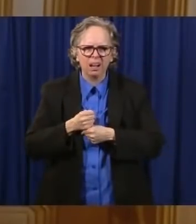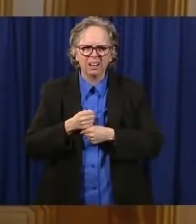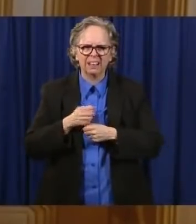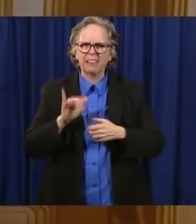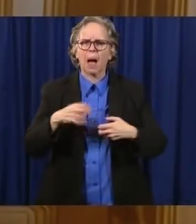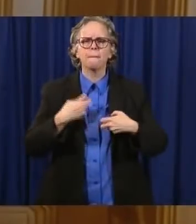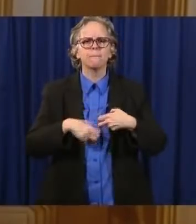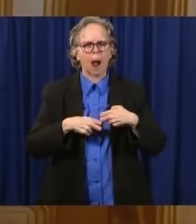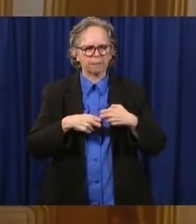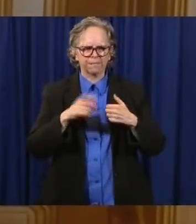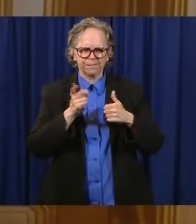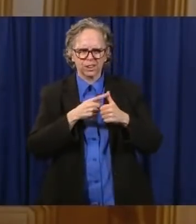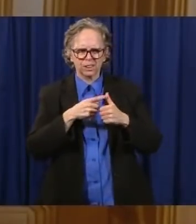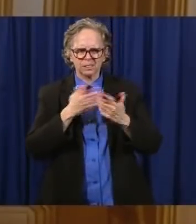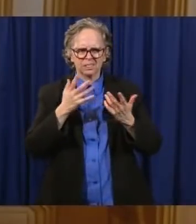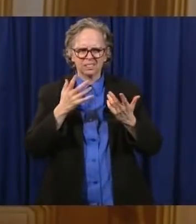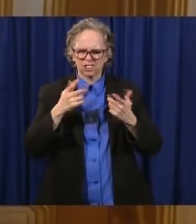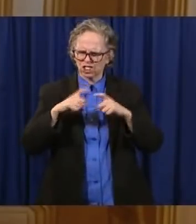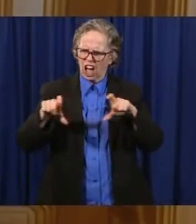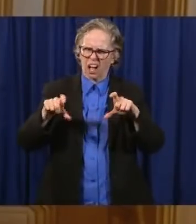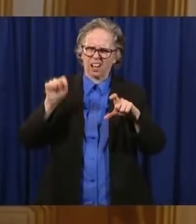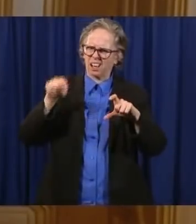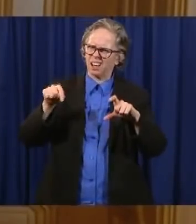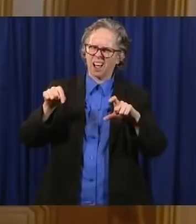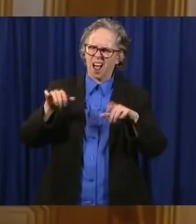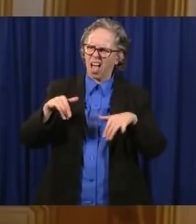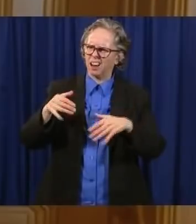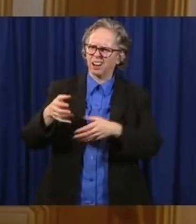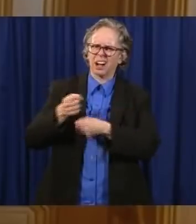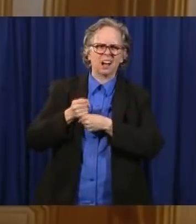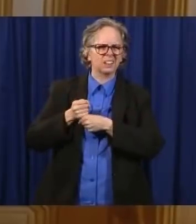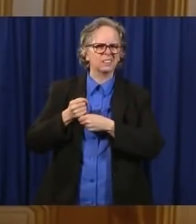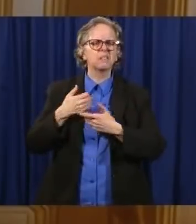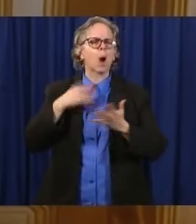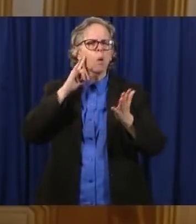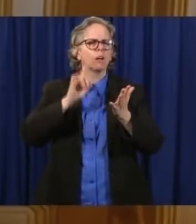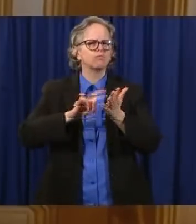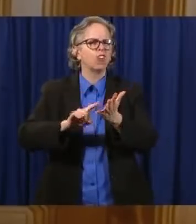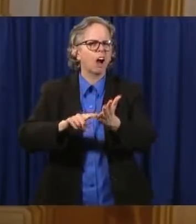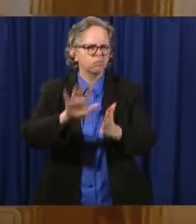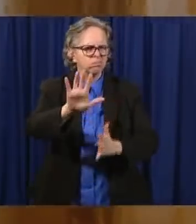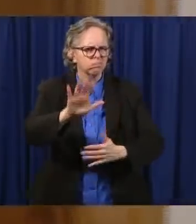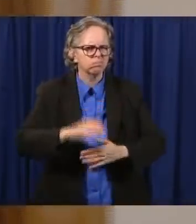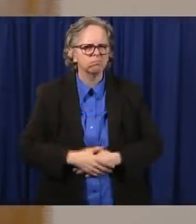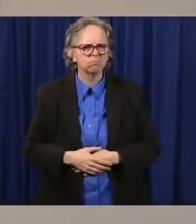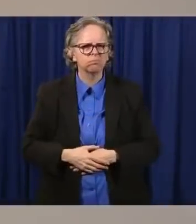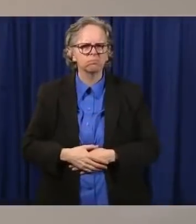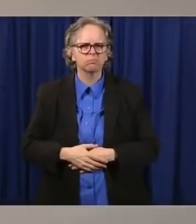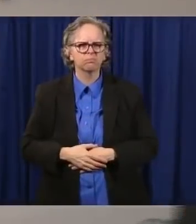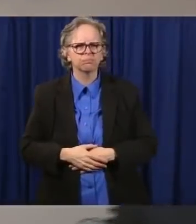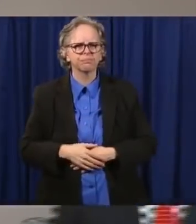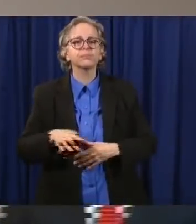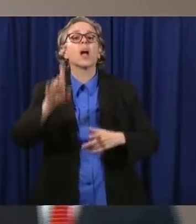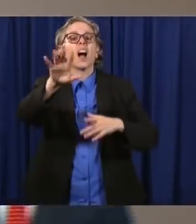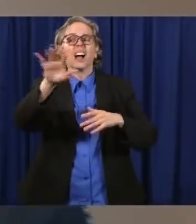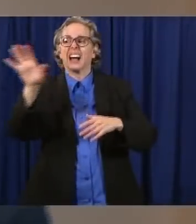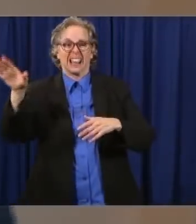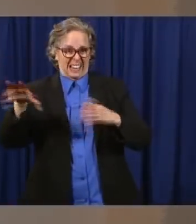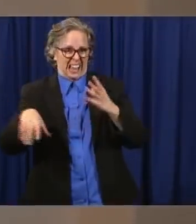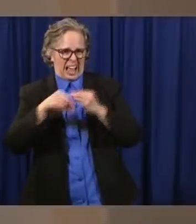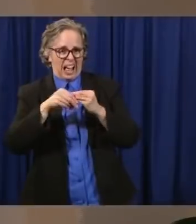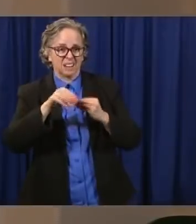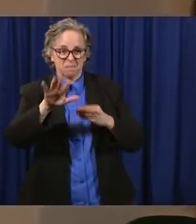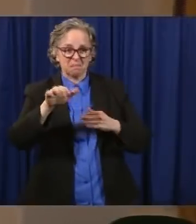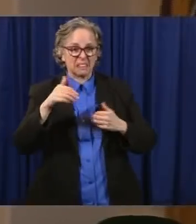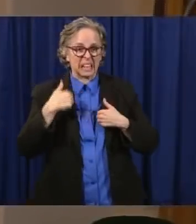But as far as checks being delayed, I will check on that as soon as I leave here. Yeah, I can provide some